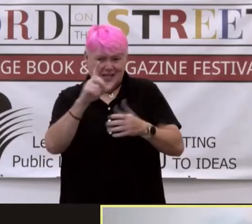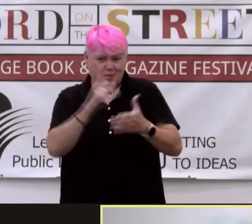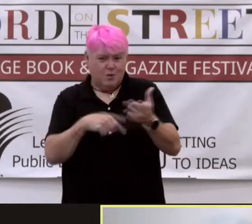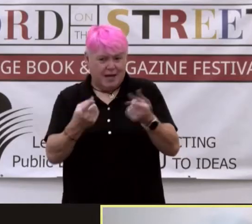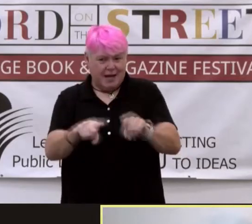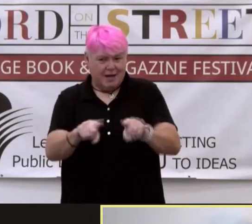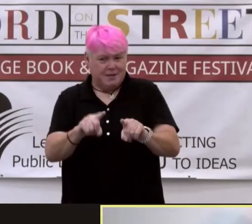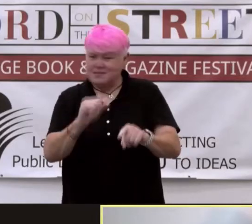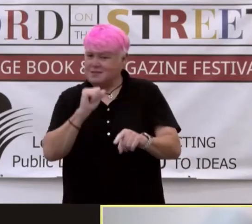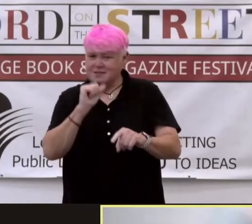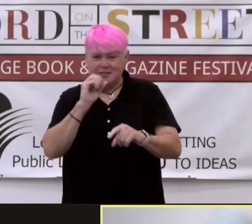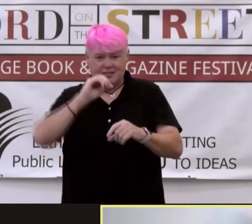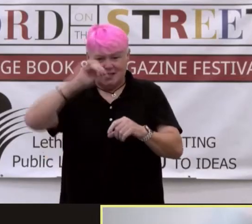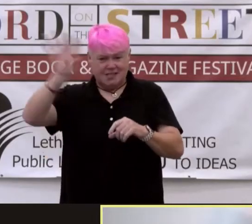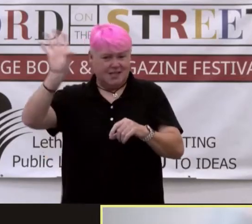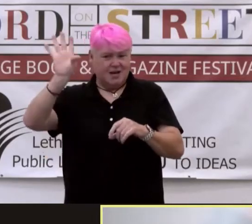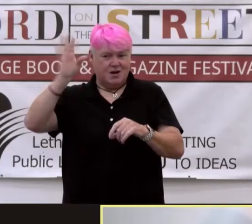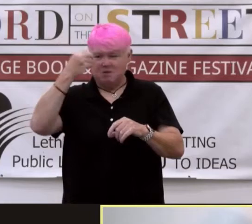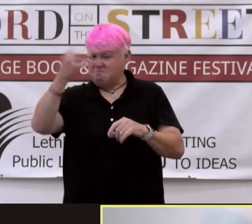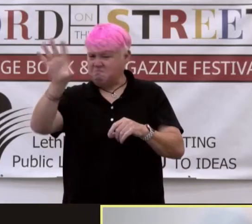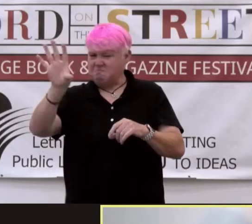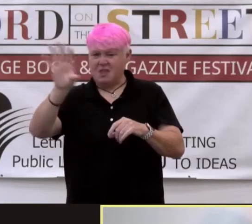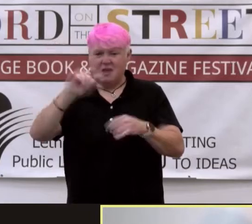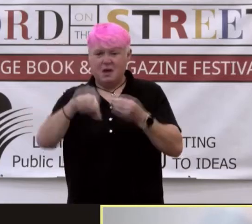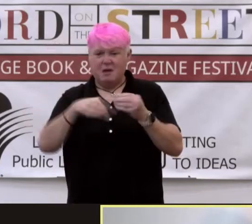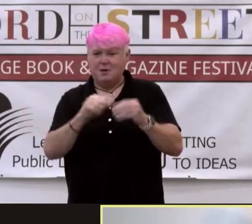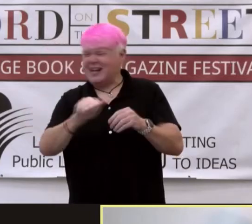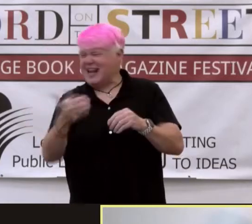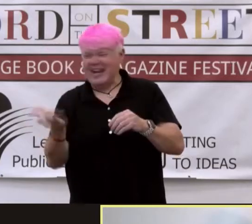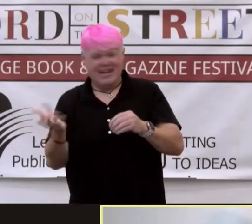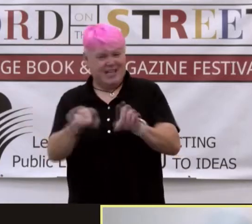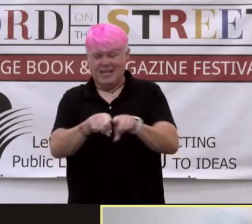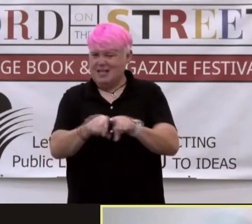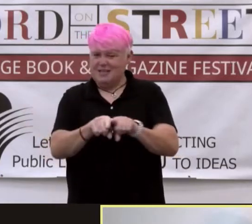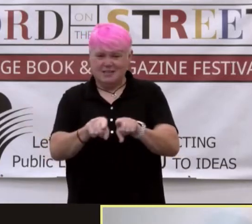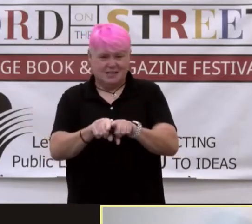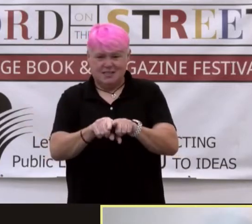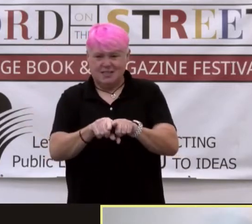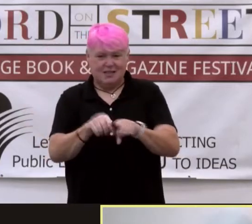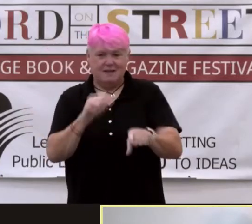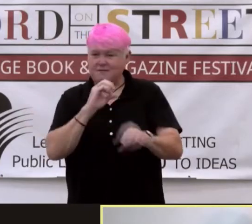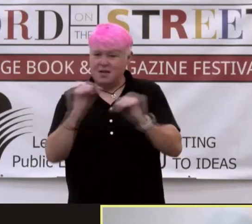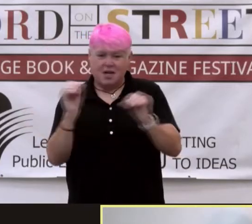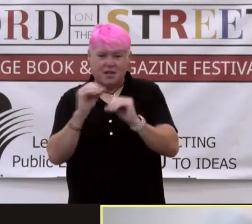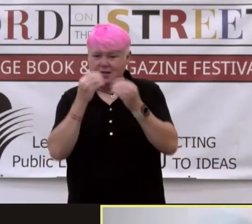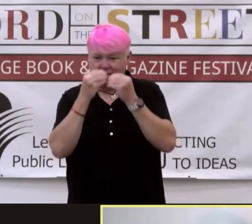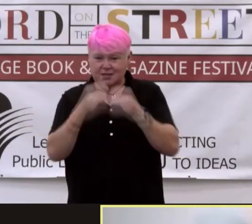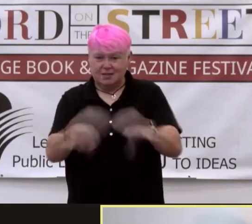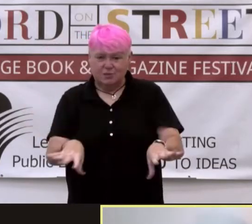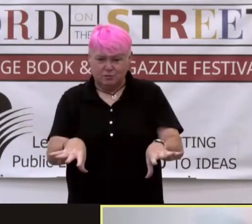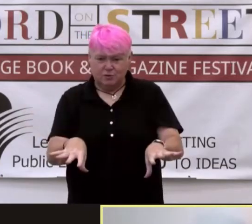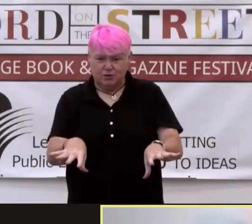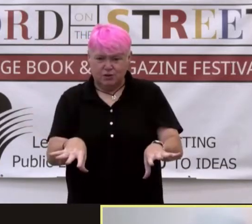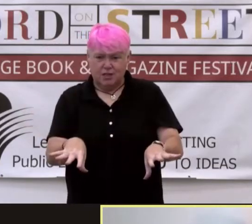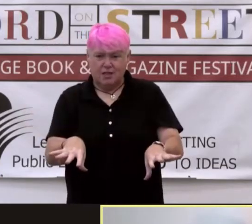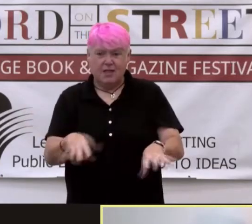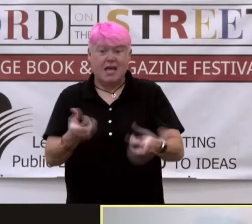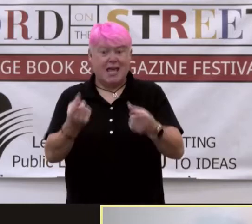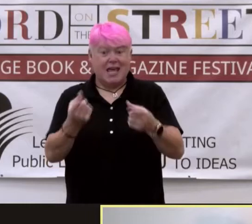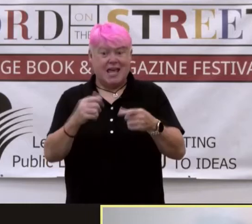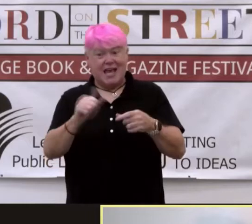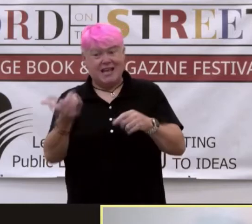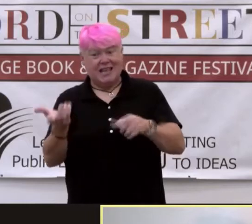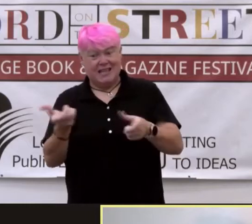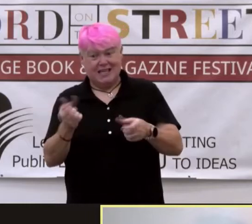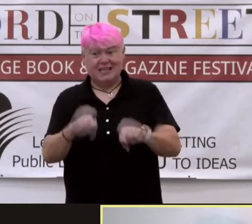cares about. So when someone goes into a task and they literally have nothing to lose, like, it feels like anything can happen. And it